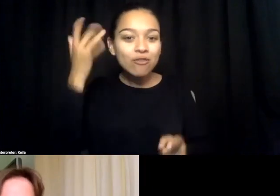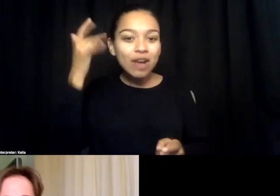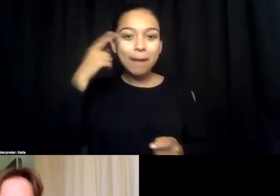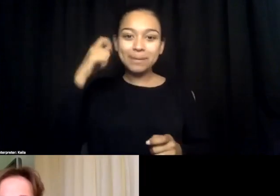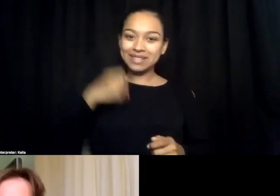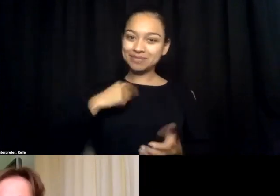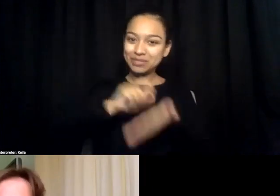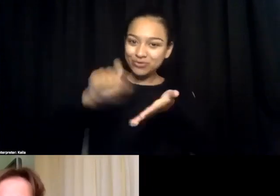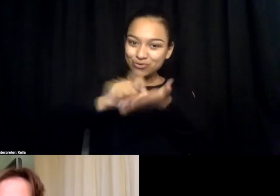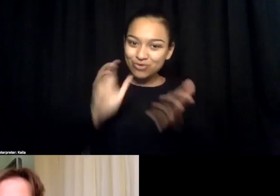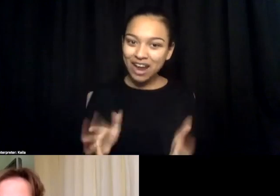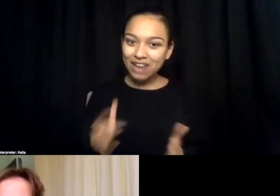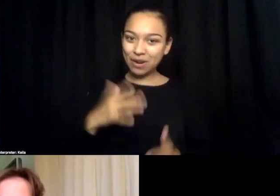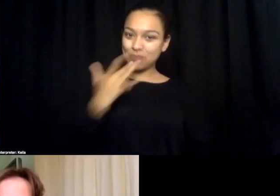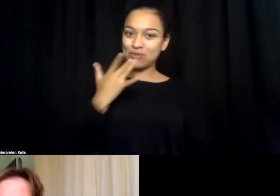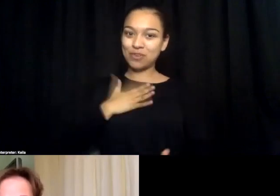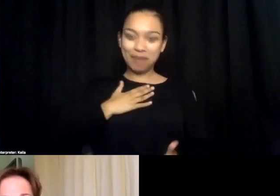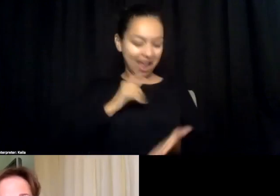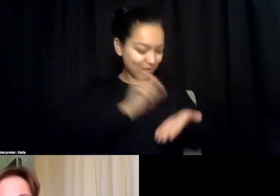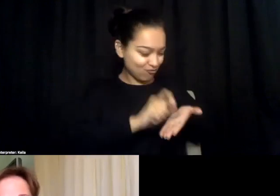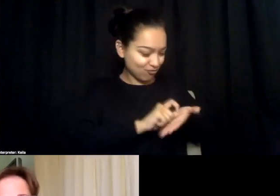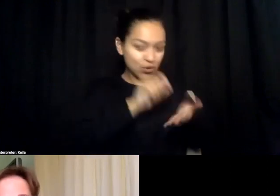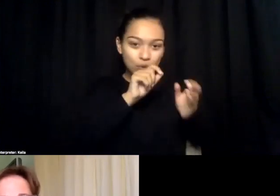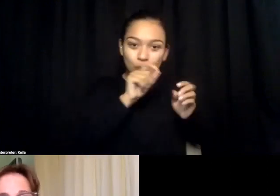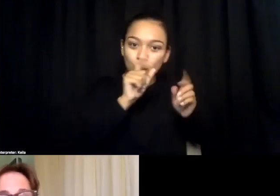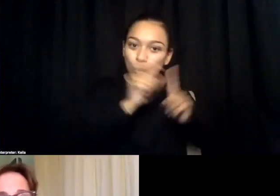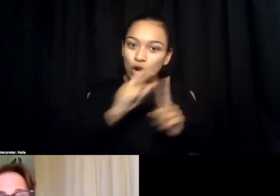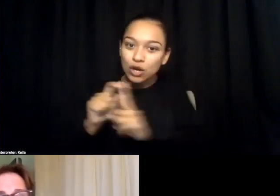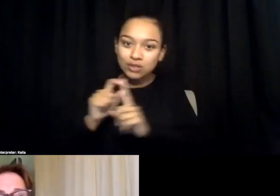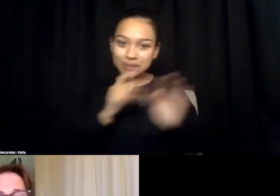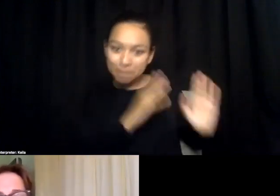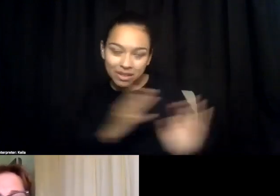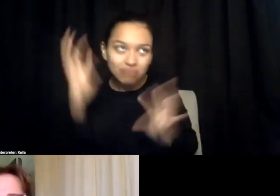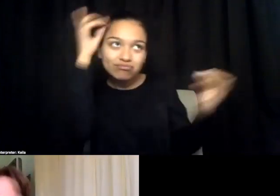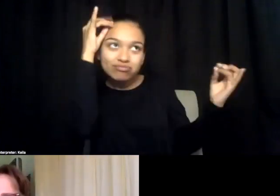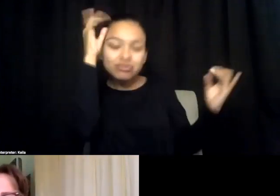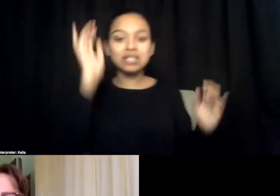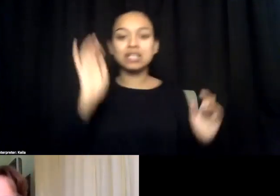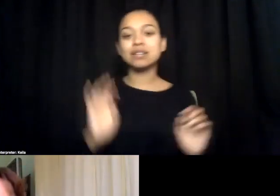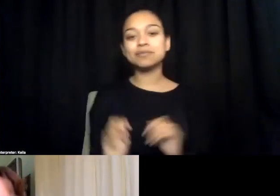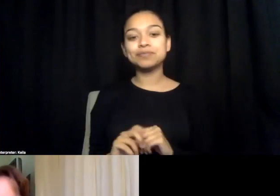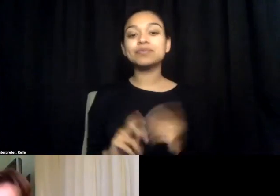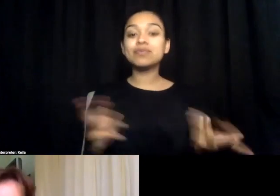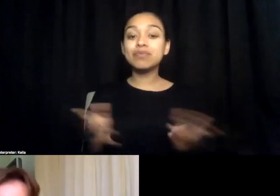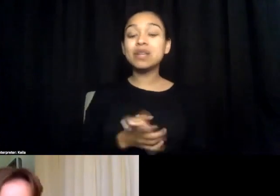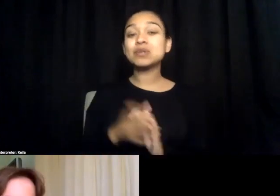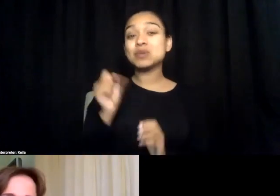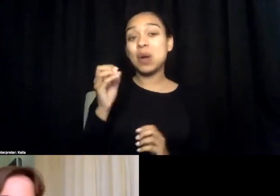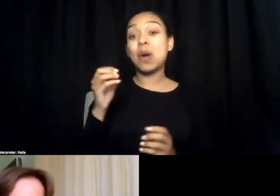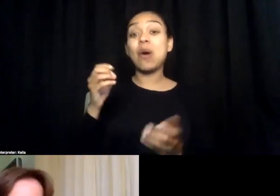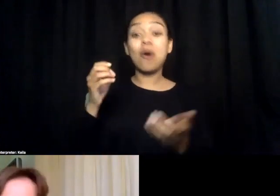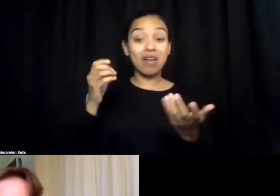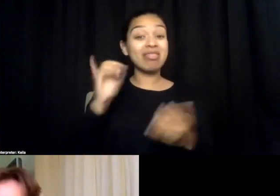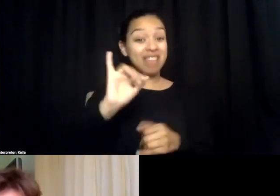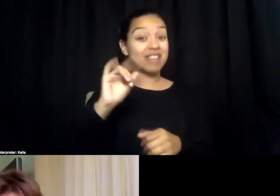I wanted to actually deal with fear in the show. I want to give a little bit of, they're asking me to bring a little more heart into it and work